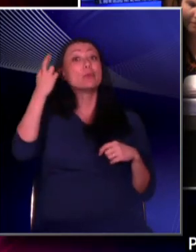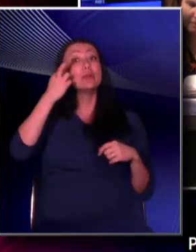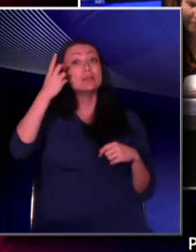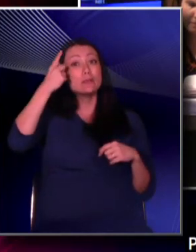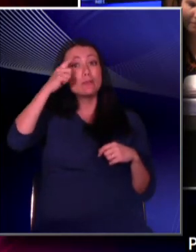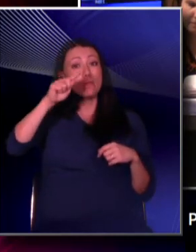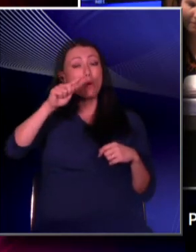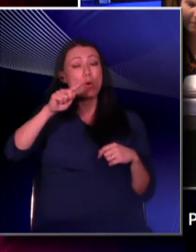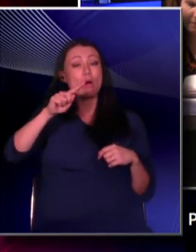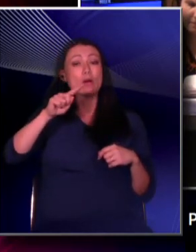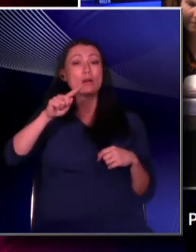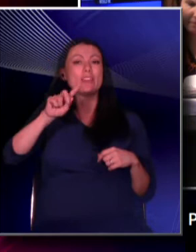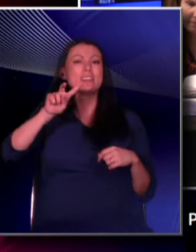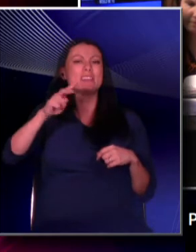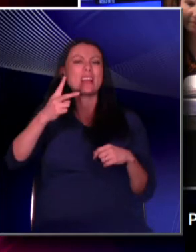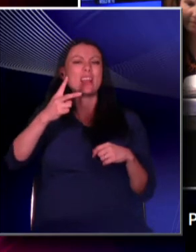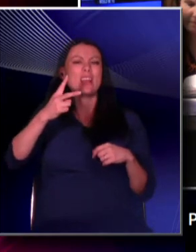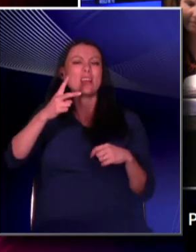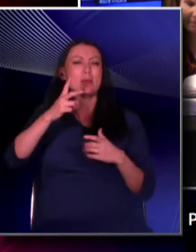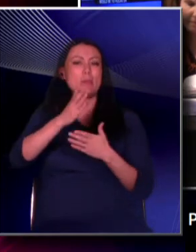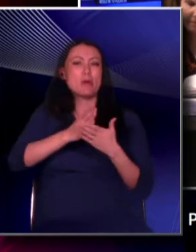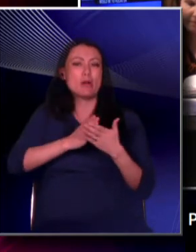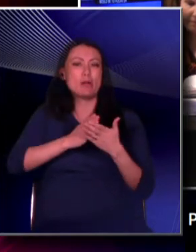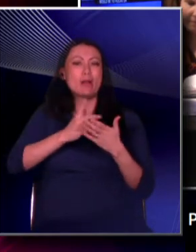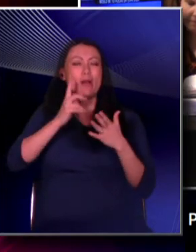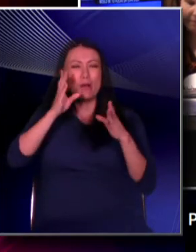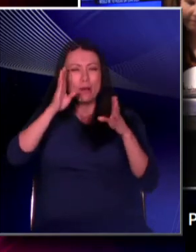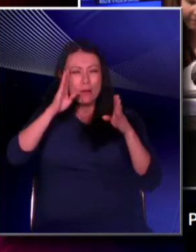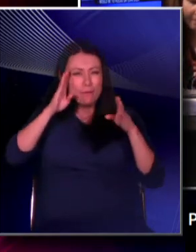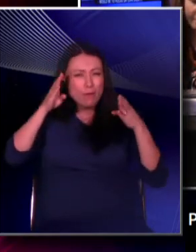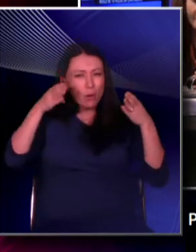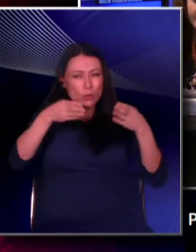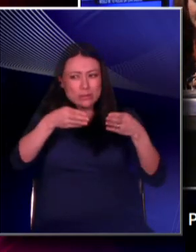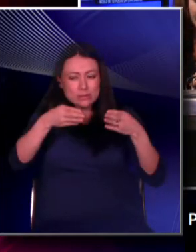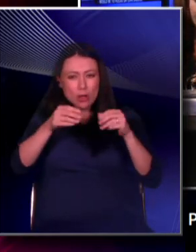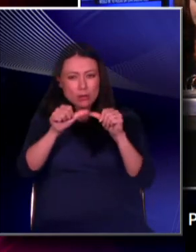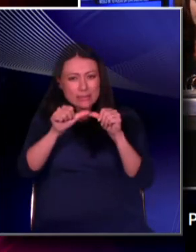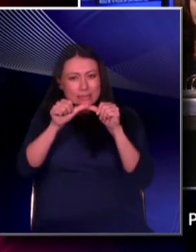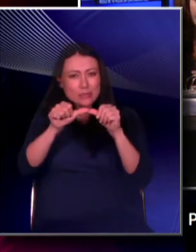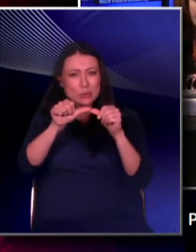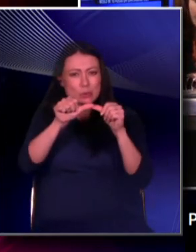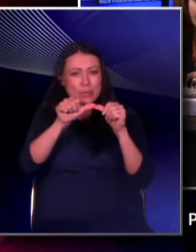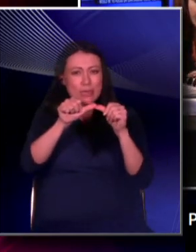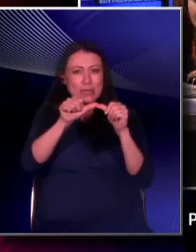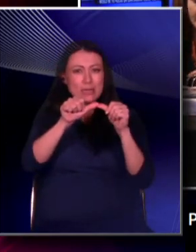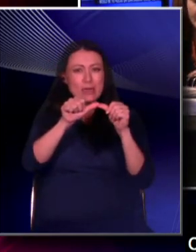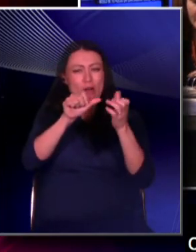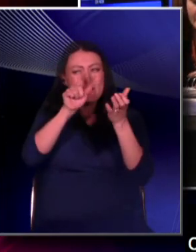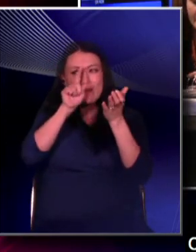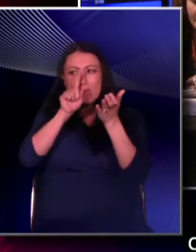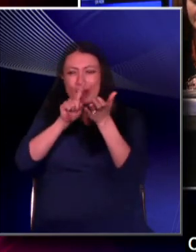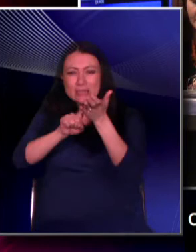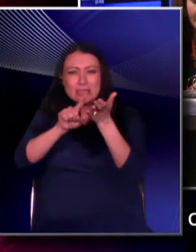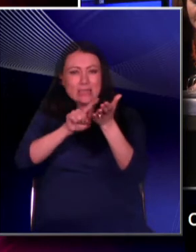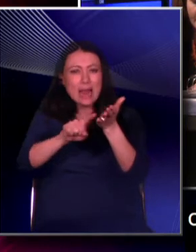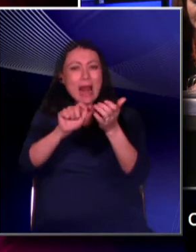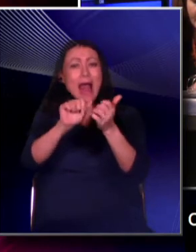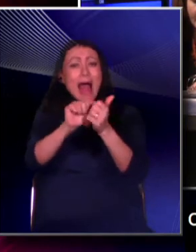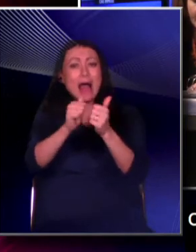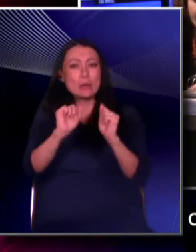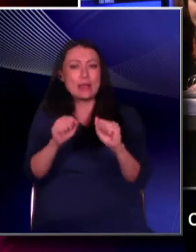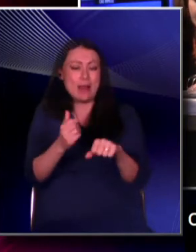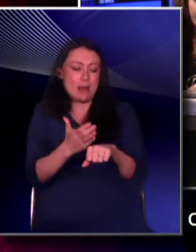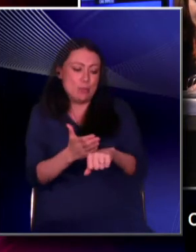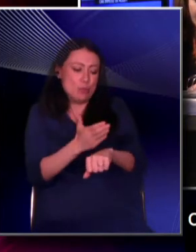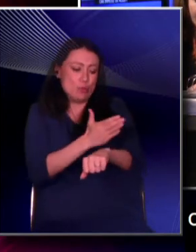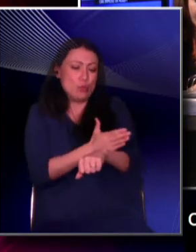to focus on continuing investigating on how we can improve or